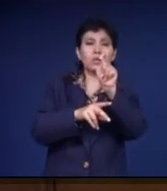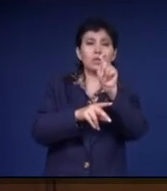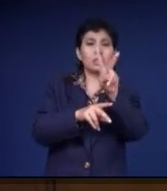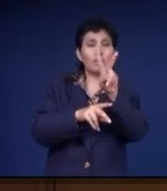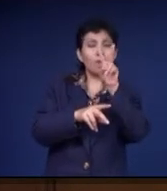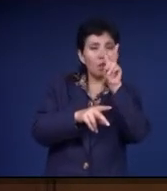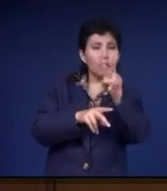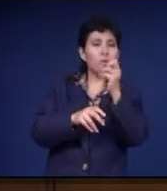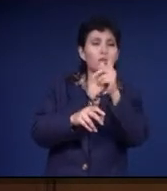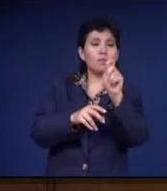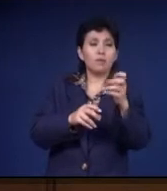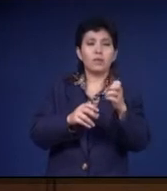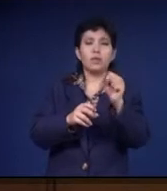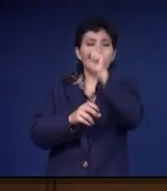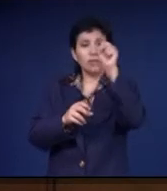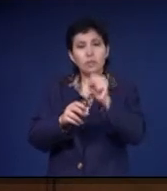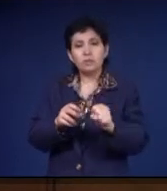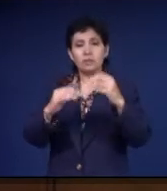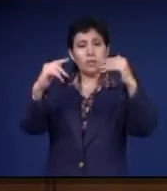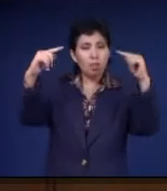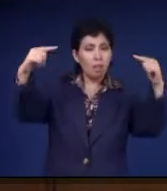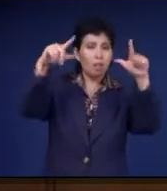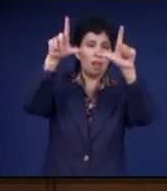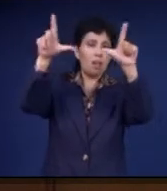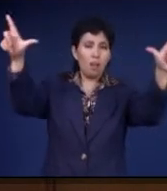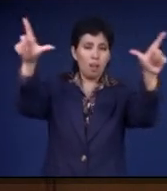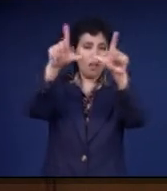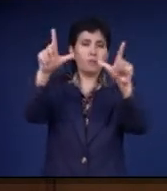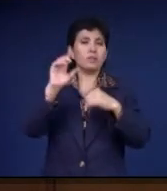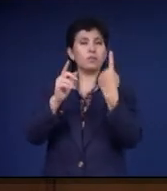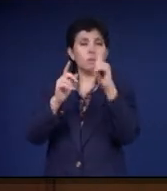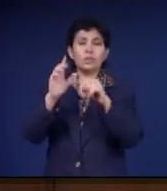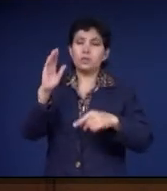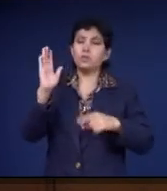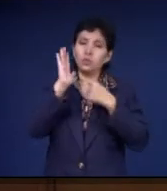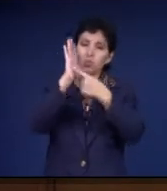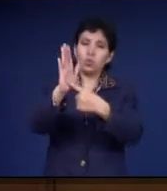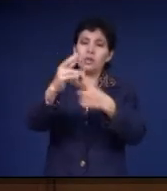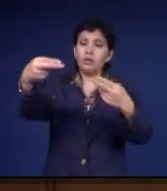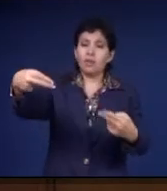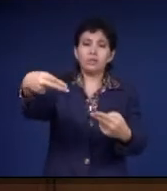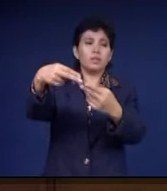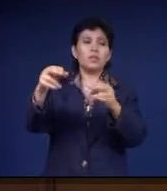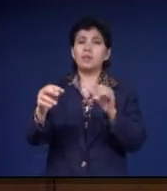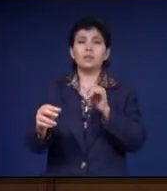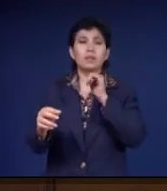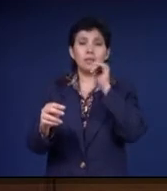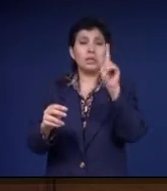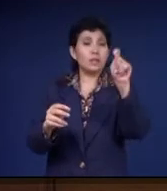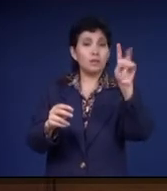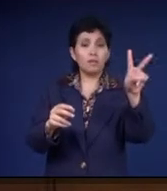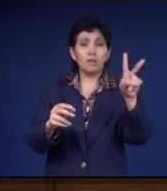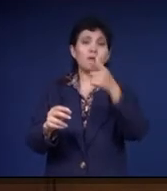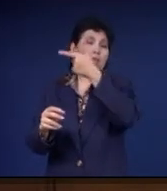the aggressive level. It only shows the relationship. It doesn't mean the TV caused